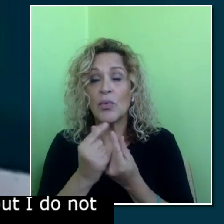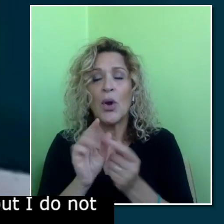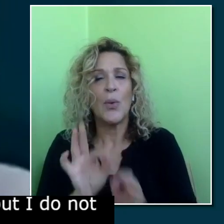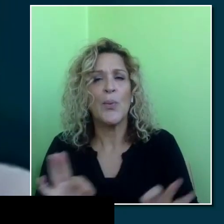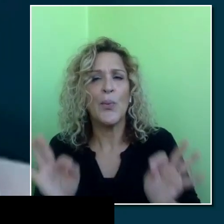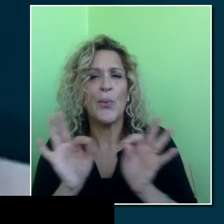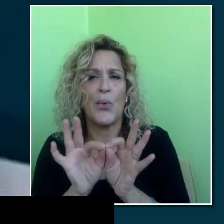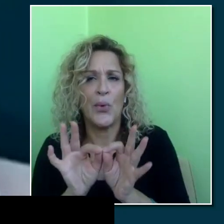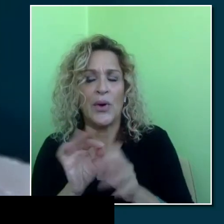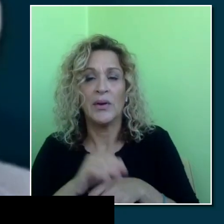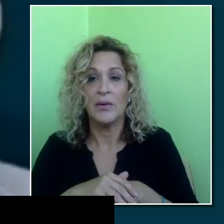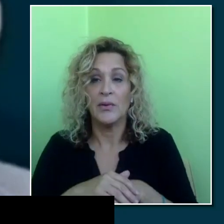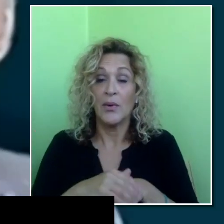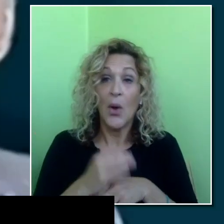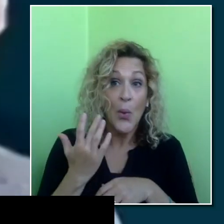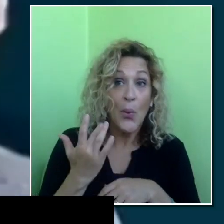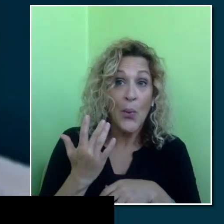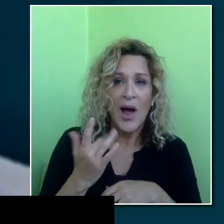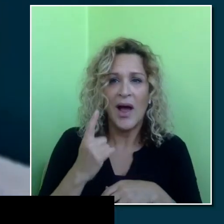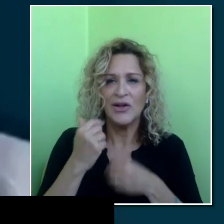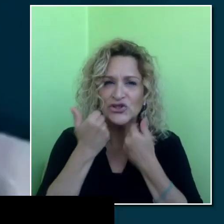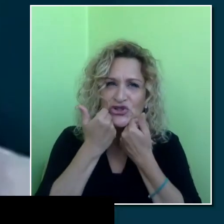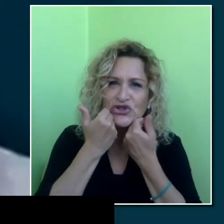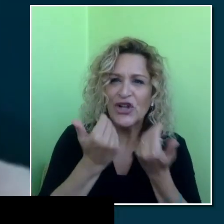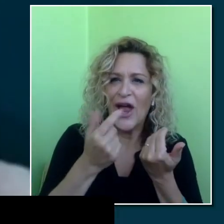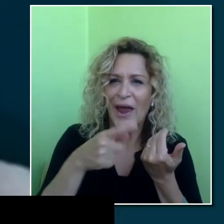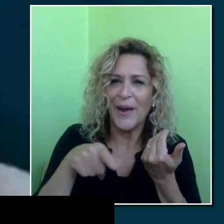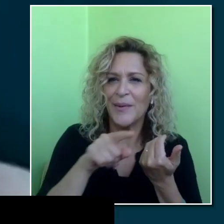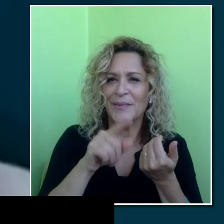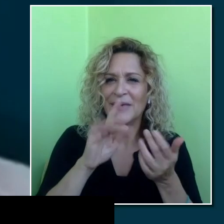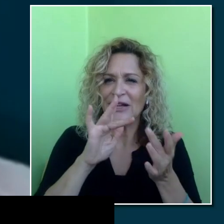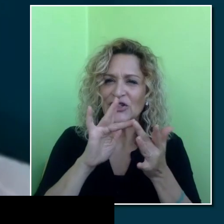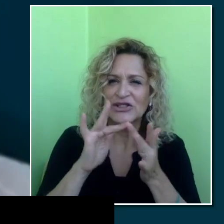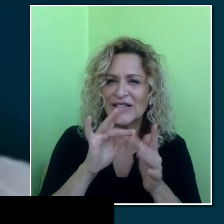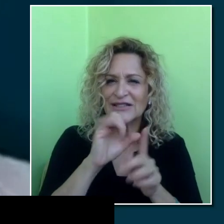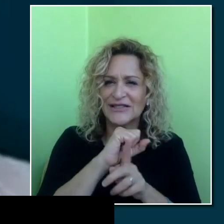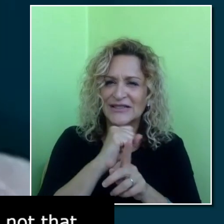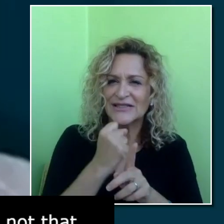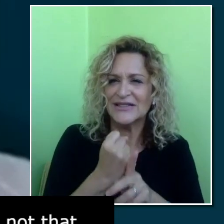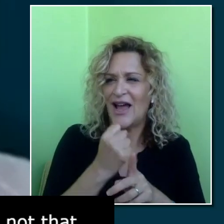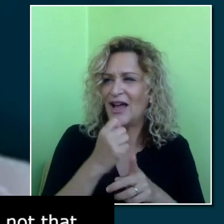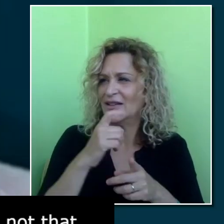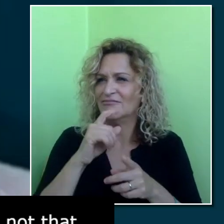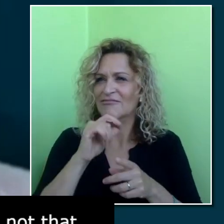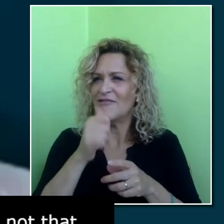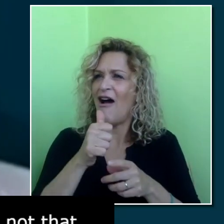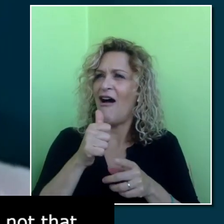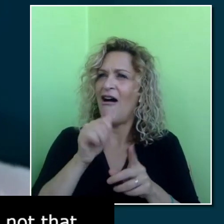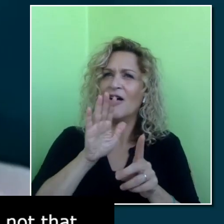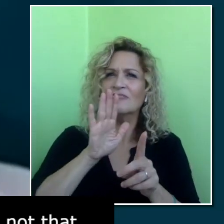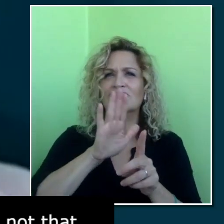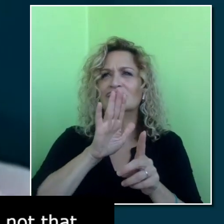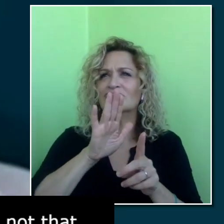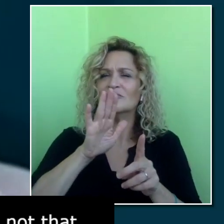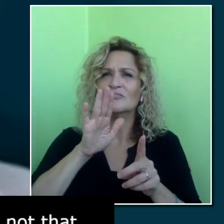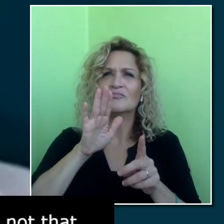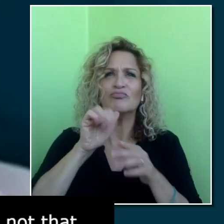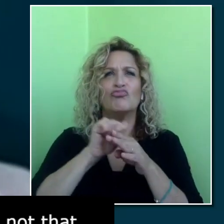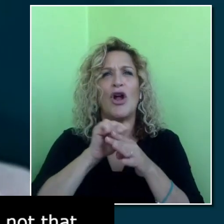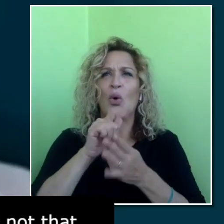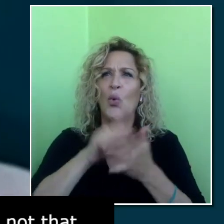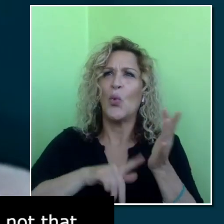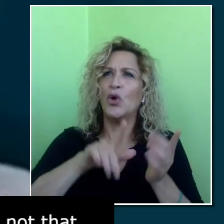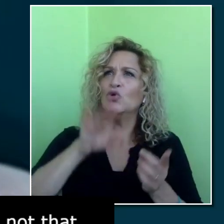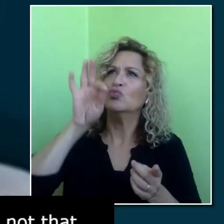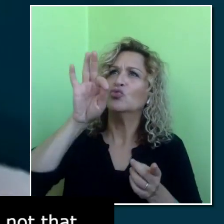Internet Society into practicing what we preach, although that too. Rather, it is because the issues that cut